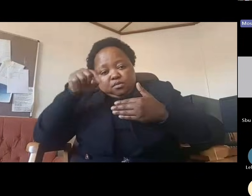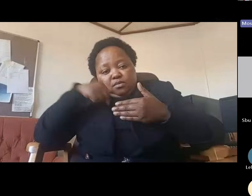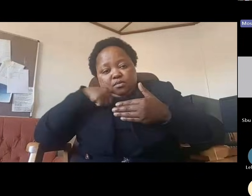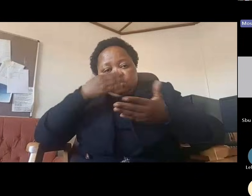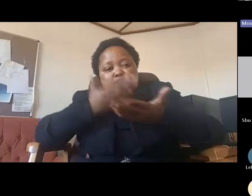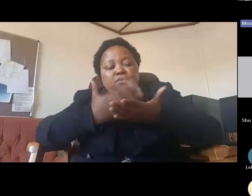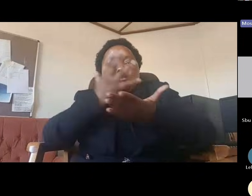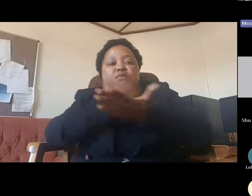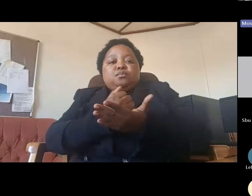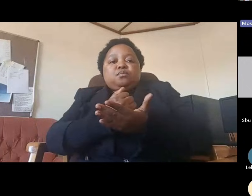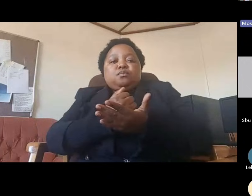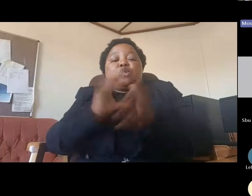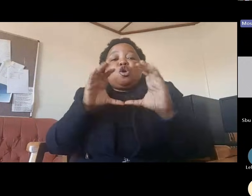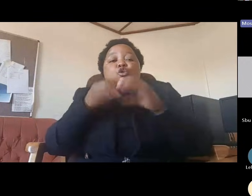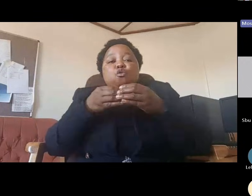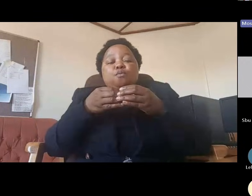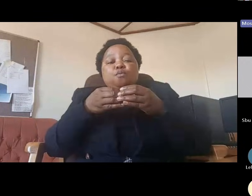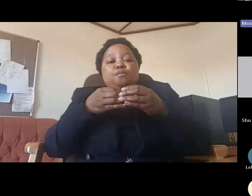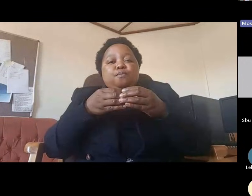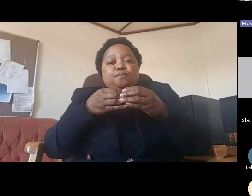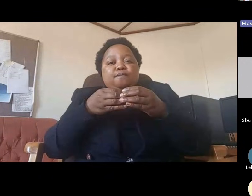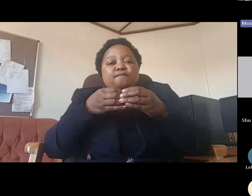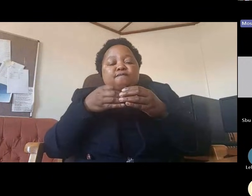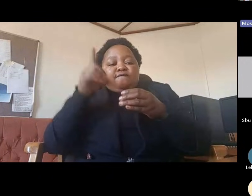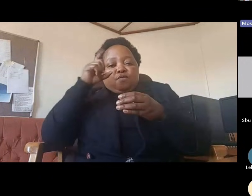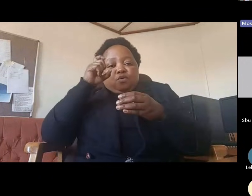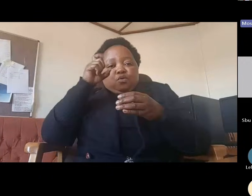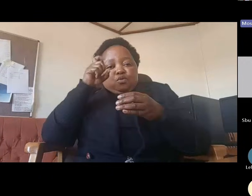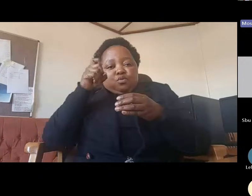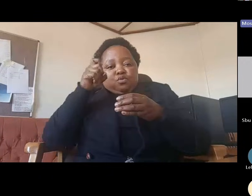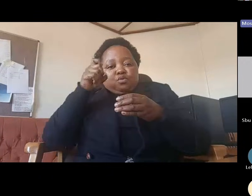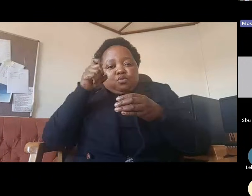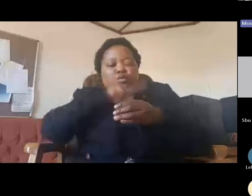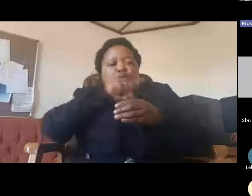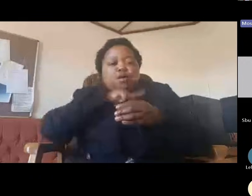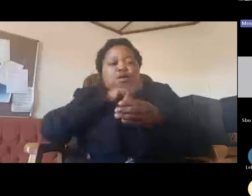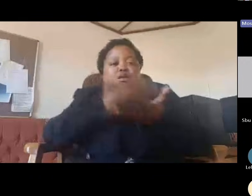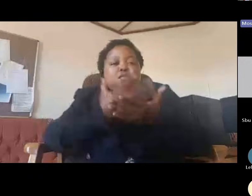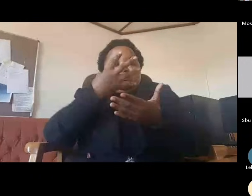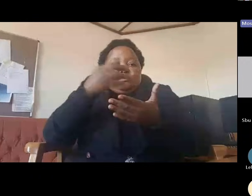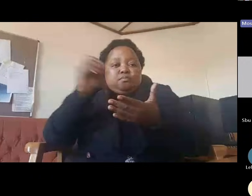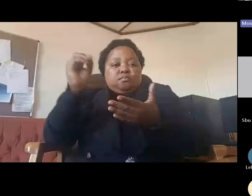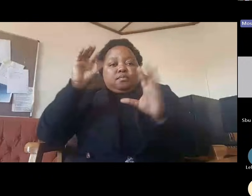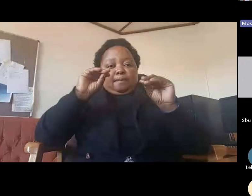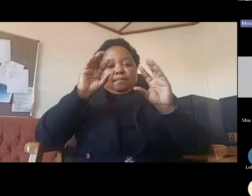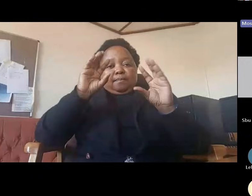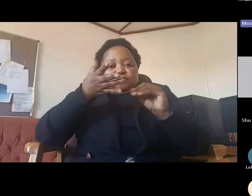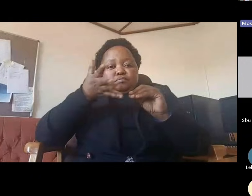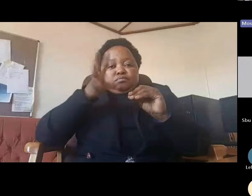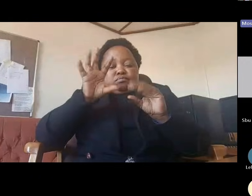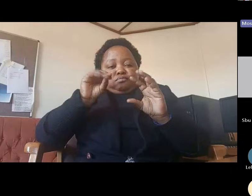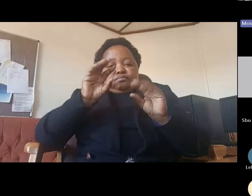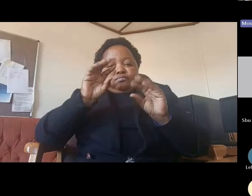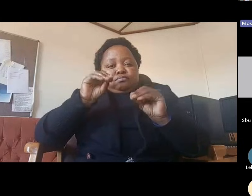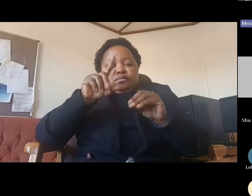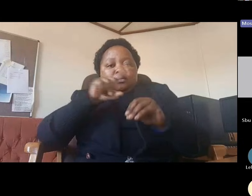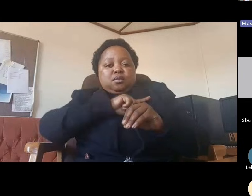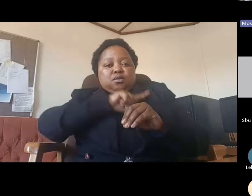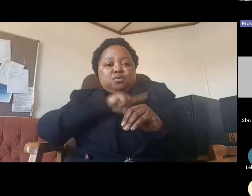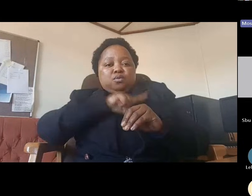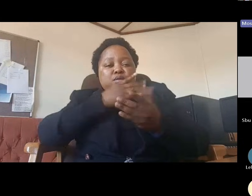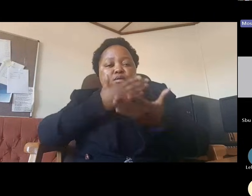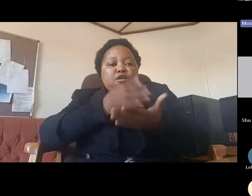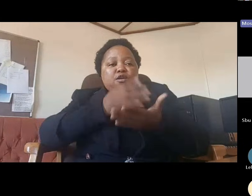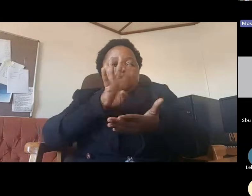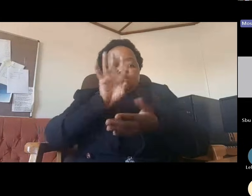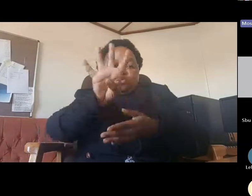group photo, a virtual group photo, just to sign our presence here, that the 42 minutes that we